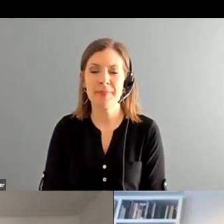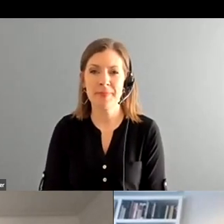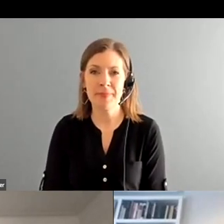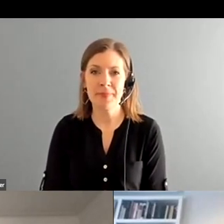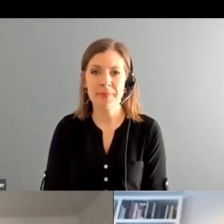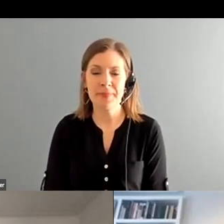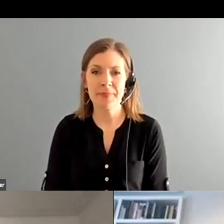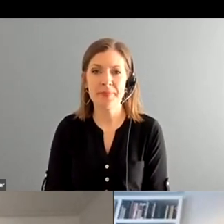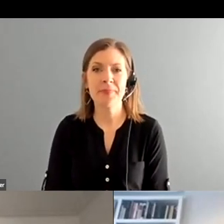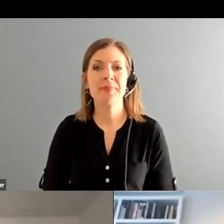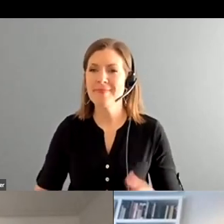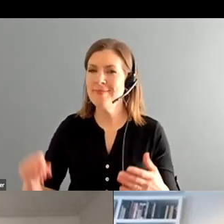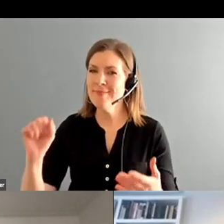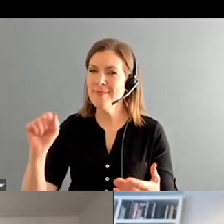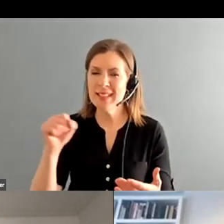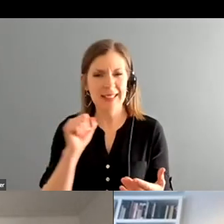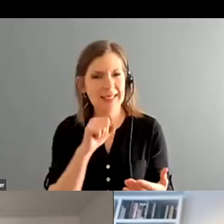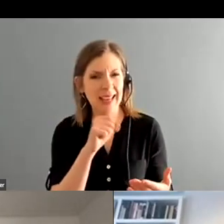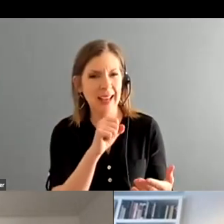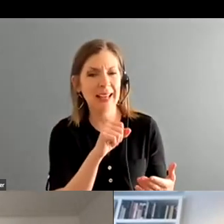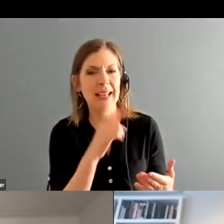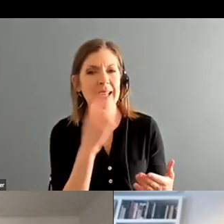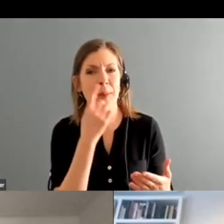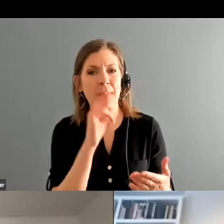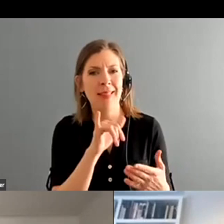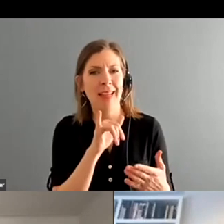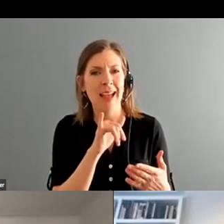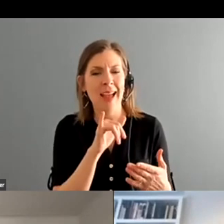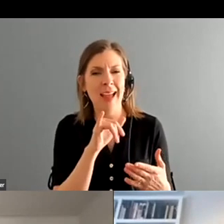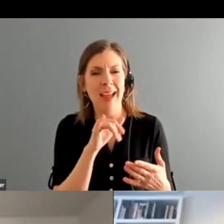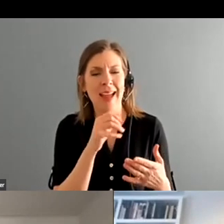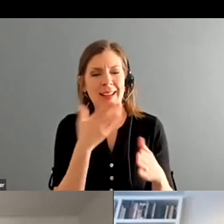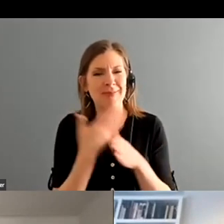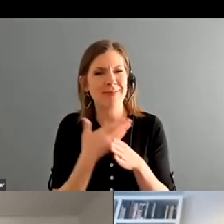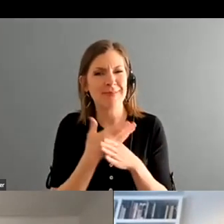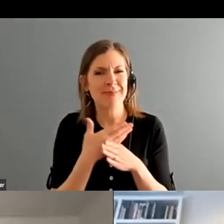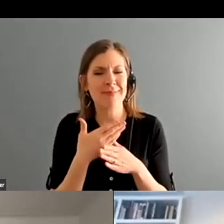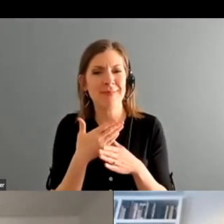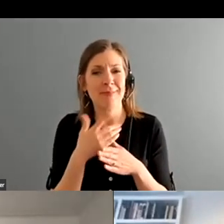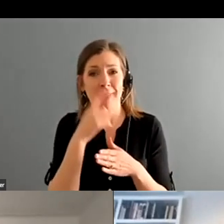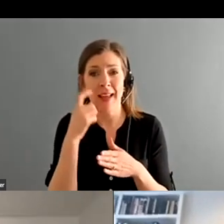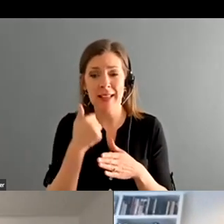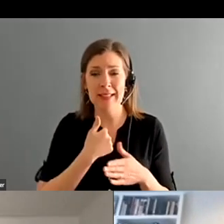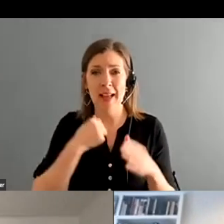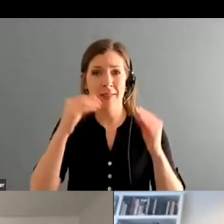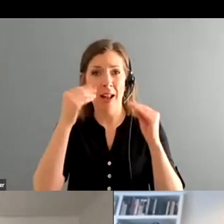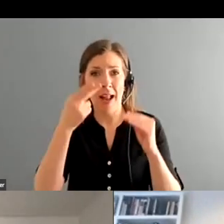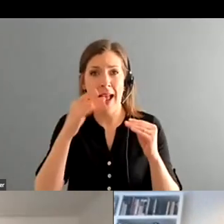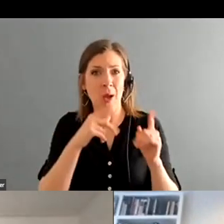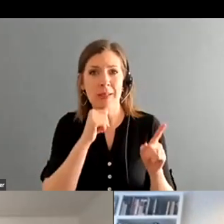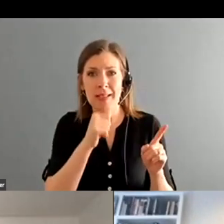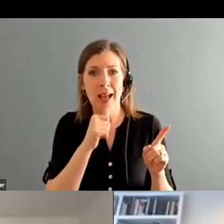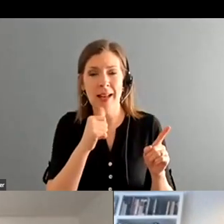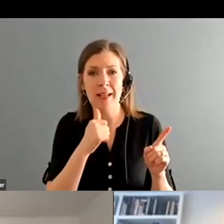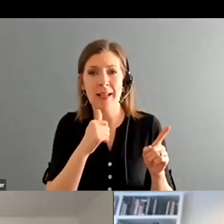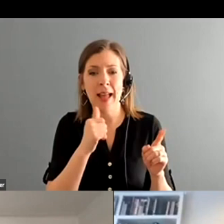time. Yeah, it's something that jars, because how was anything but self-taught?